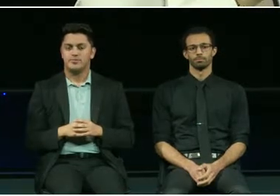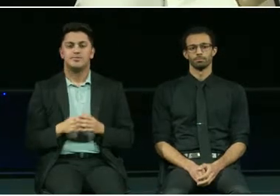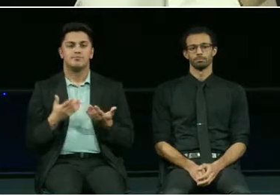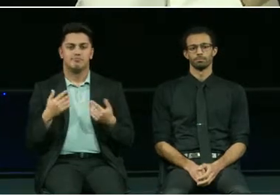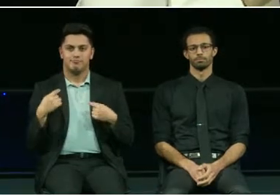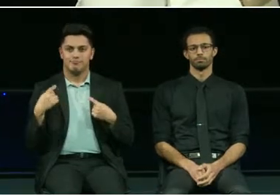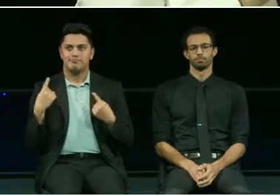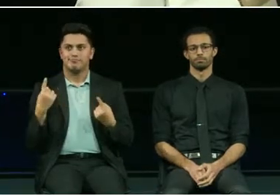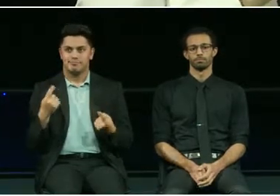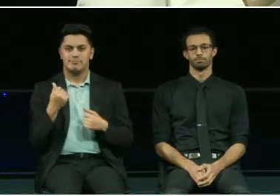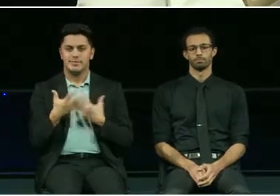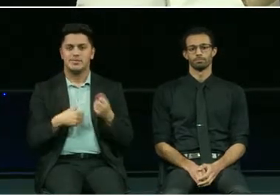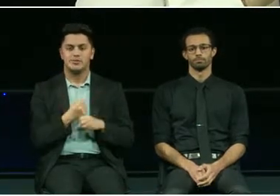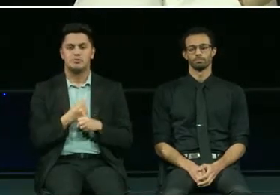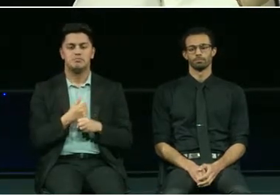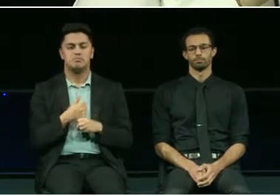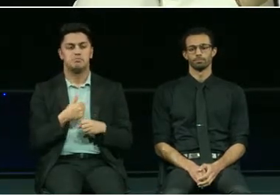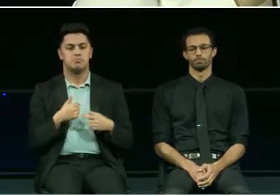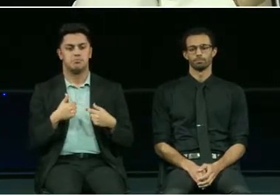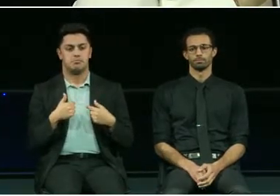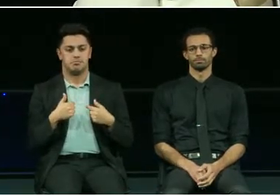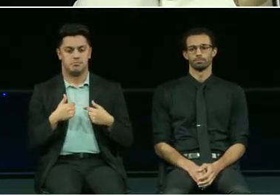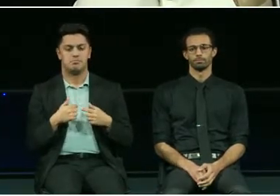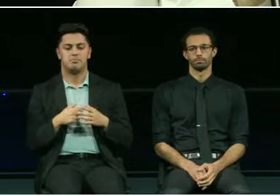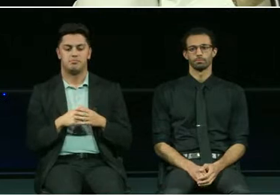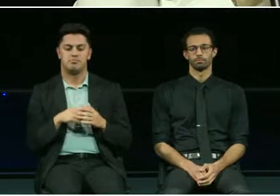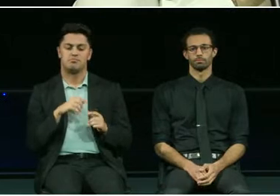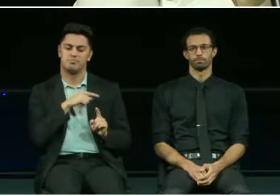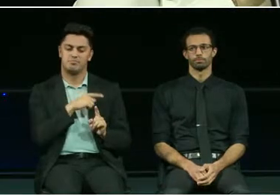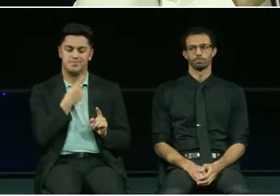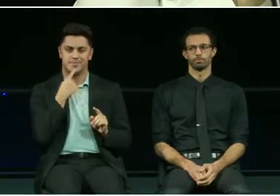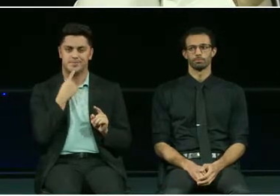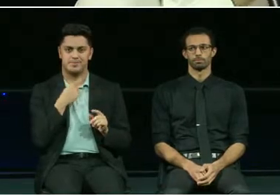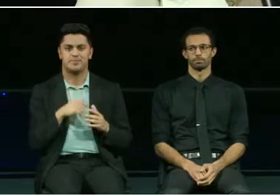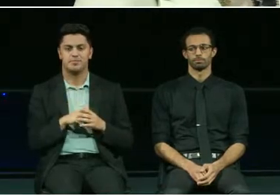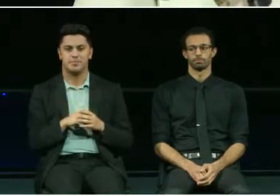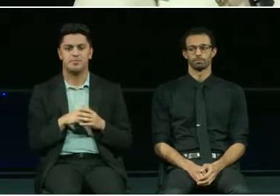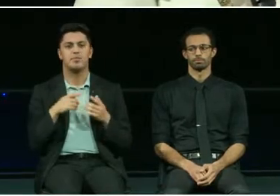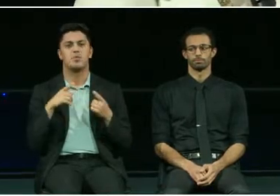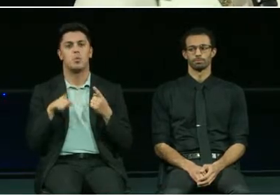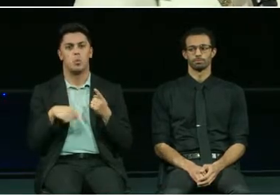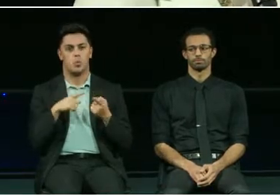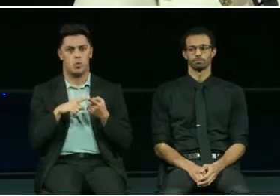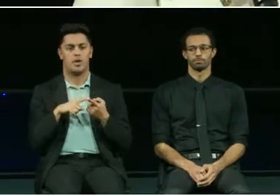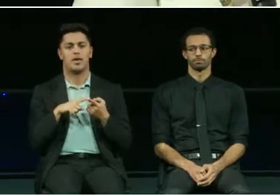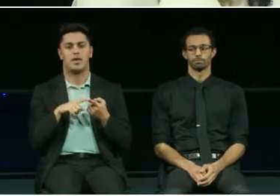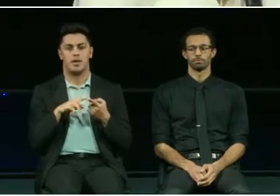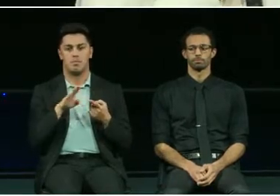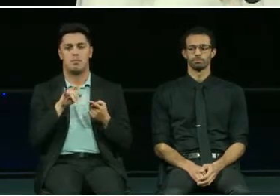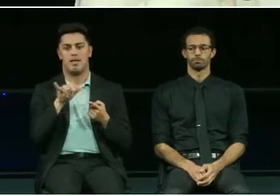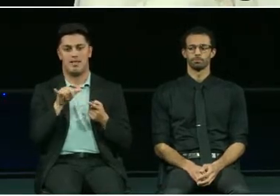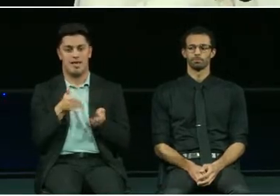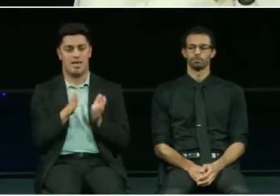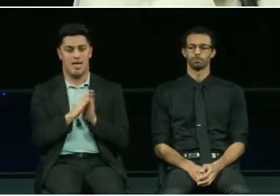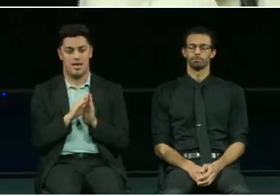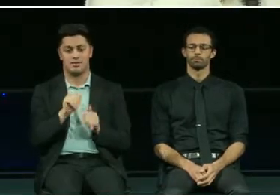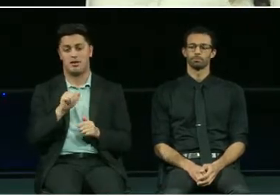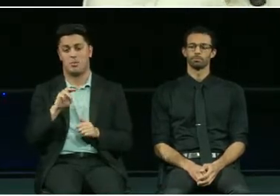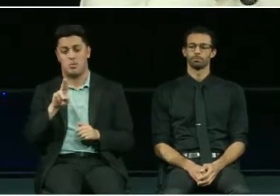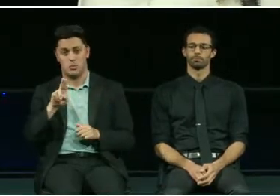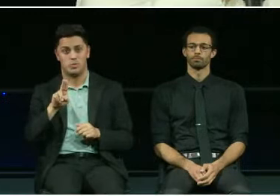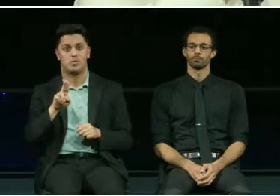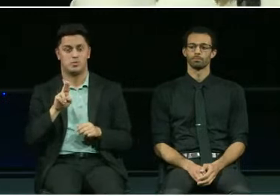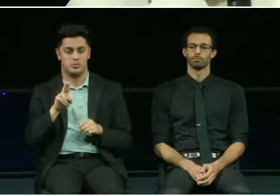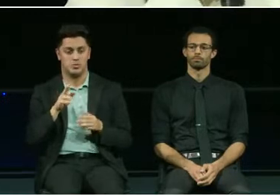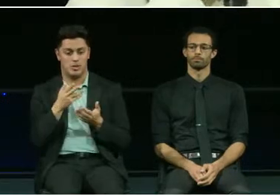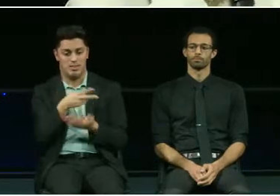over the year, I mean, I, and Kartiki puts it, you know, like when Belly does ask Amo to lay down, and she